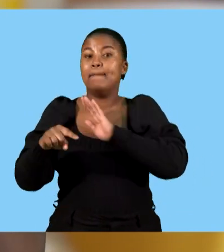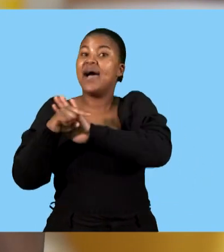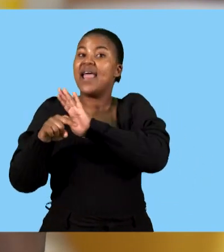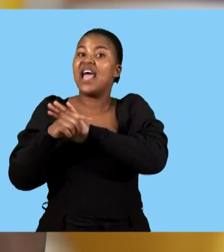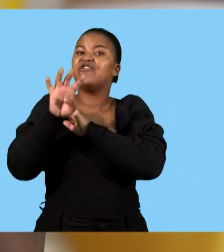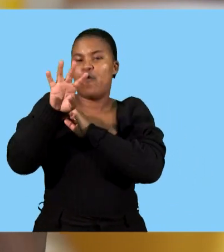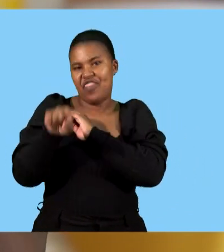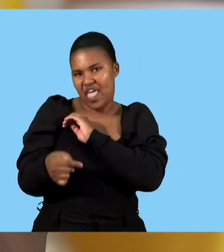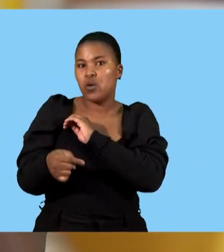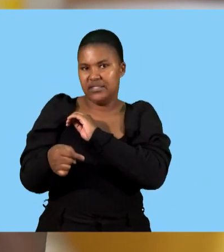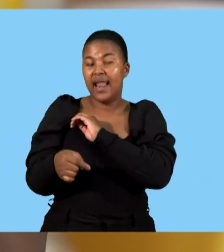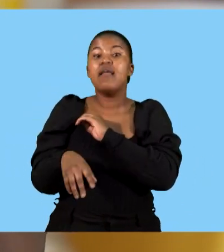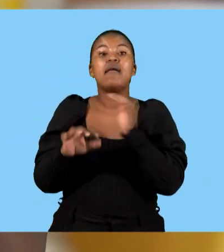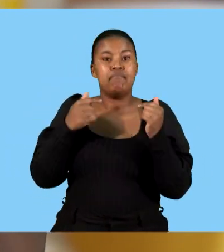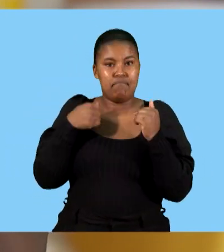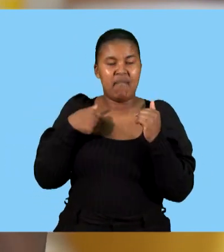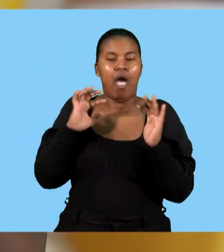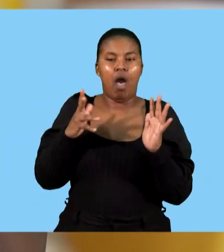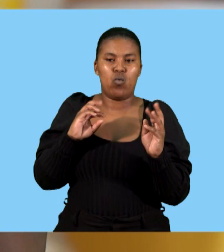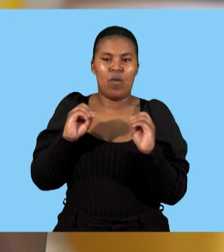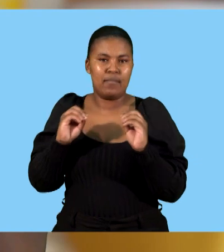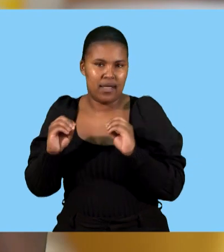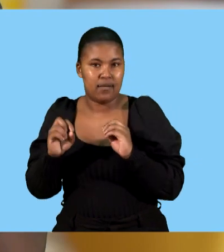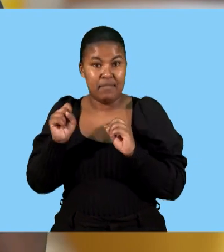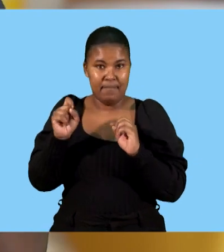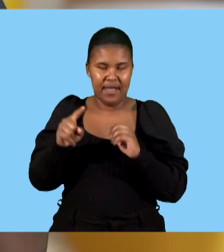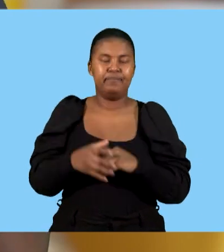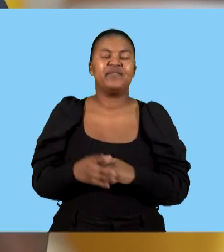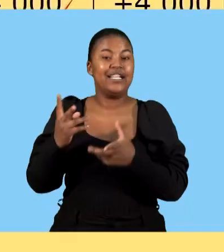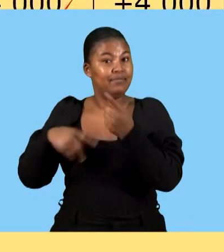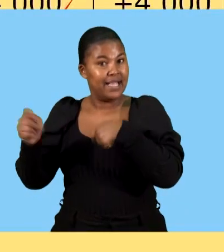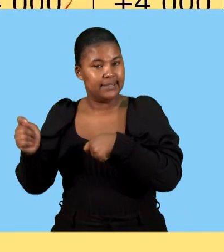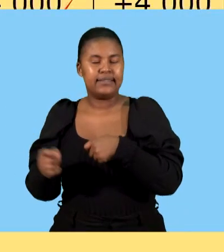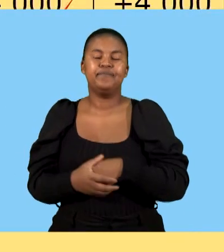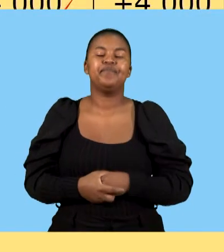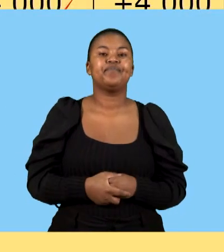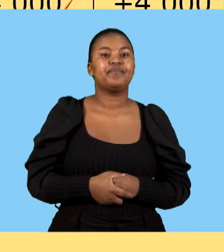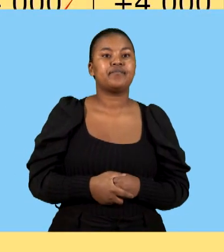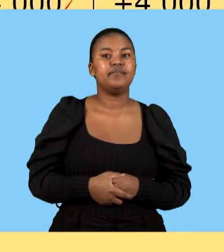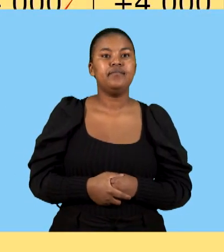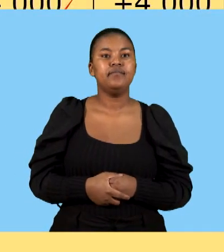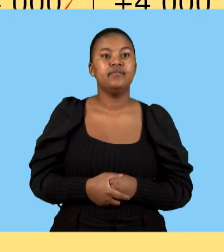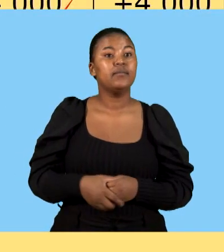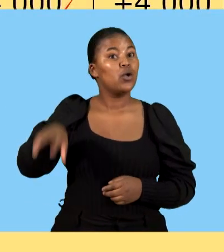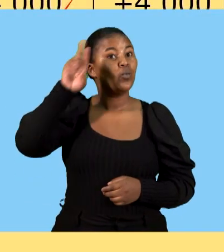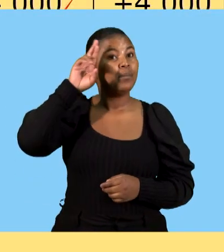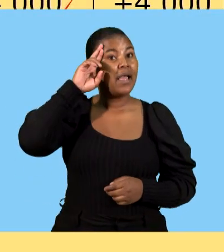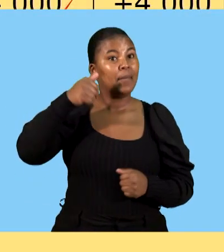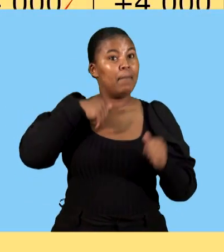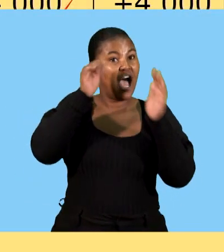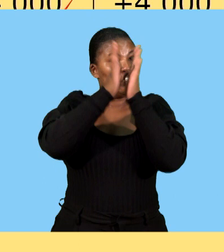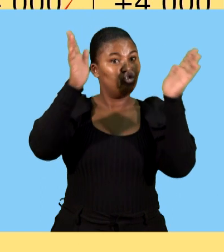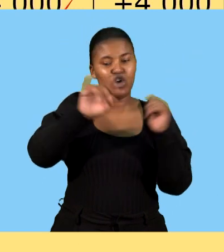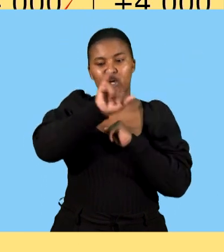4,000. That is how I would adjust that accrued expense. But remember, in my general journal, I also